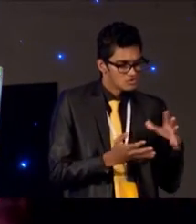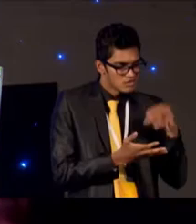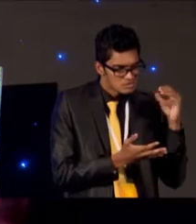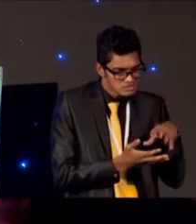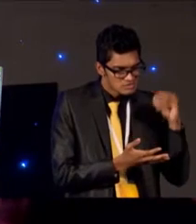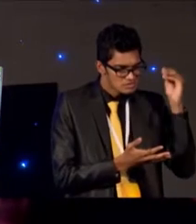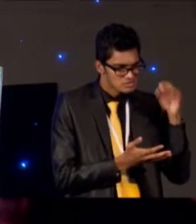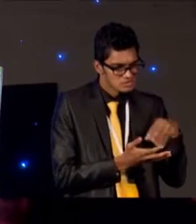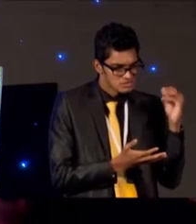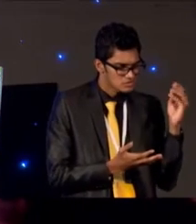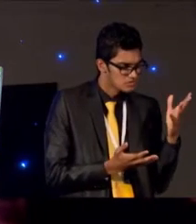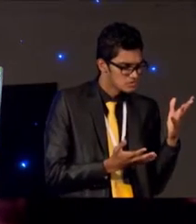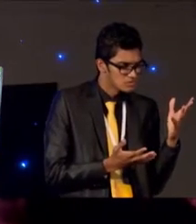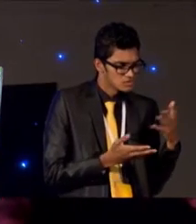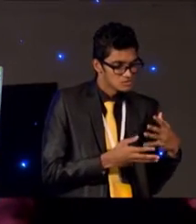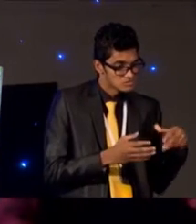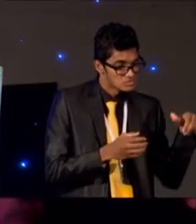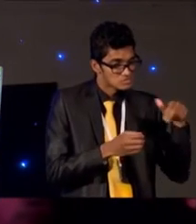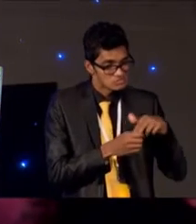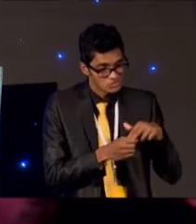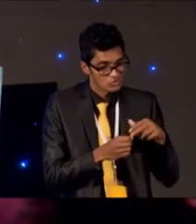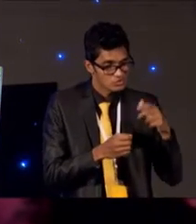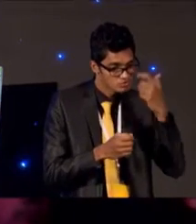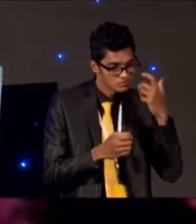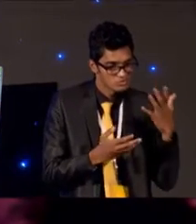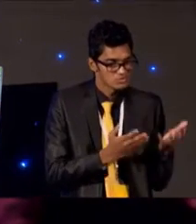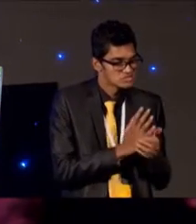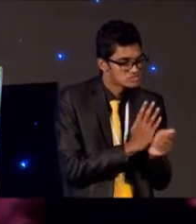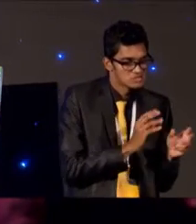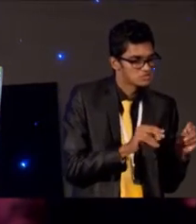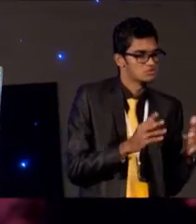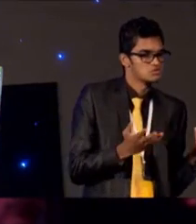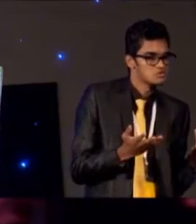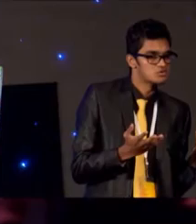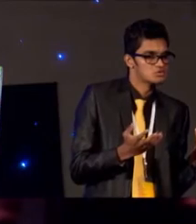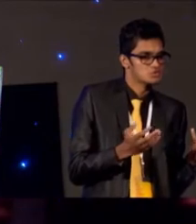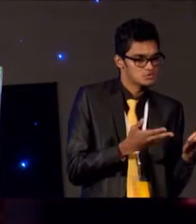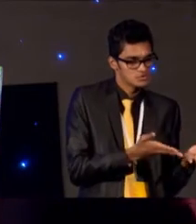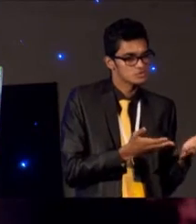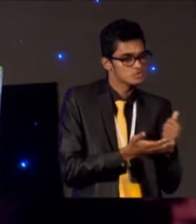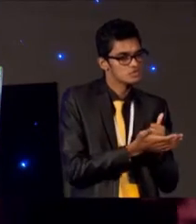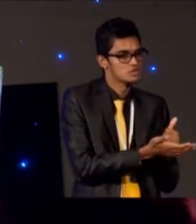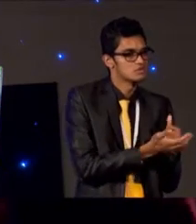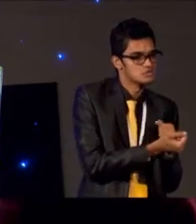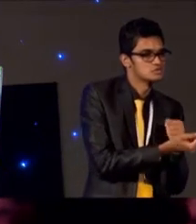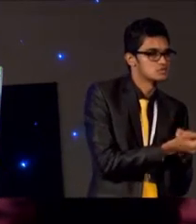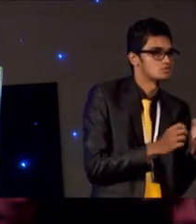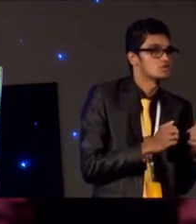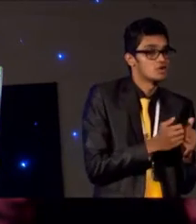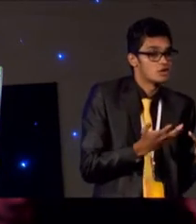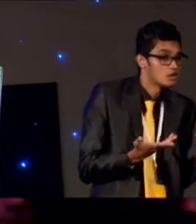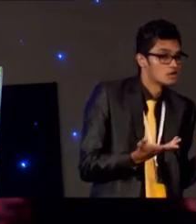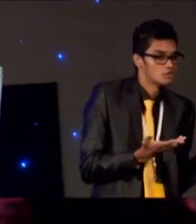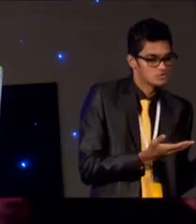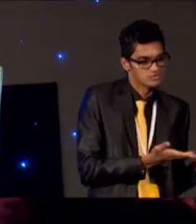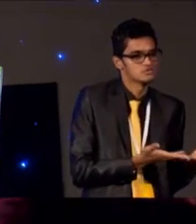even get into the entry level of jobs. Lemon Tree has clearly pointed out, and I appreciate them. And one